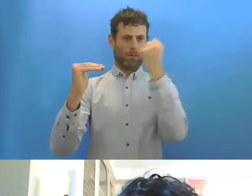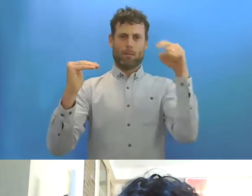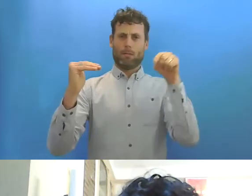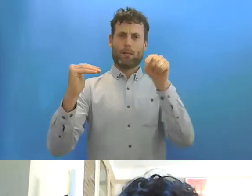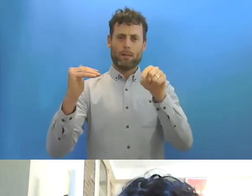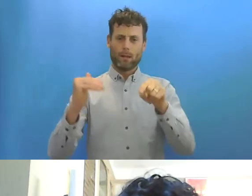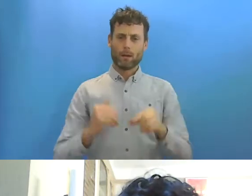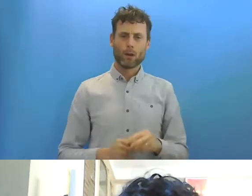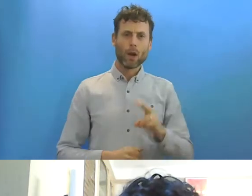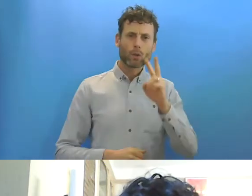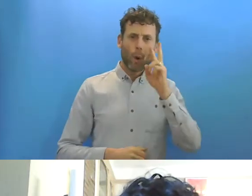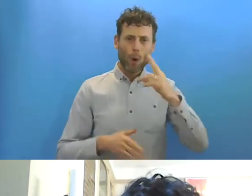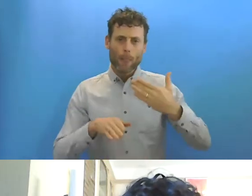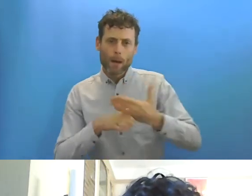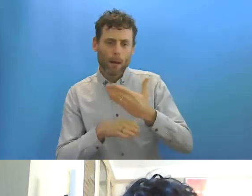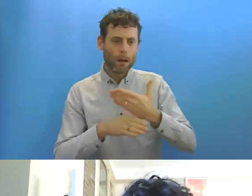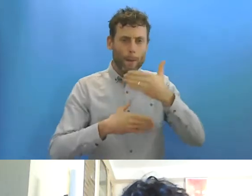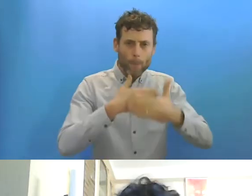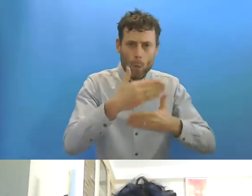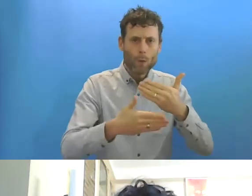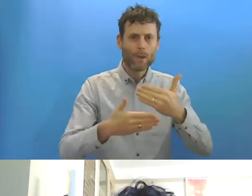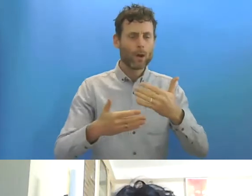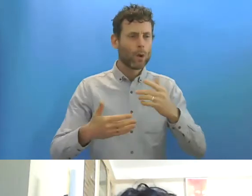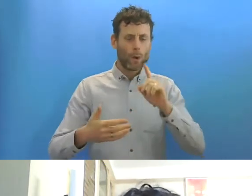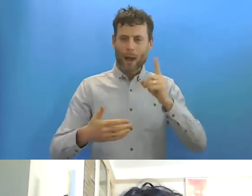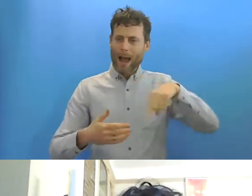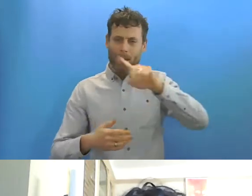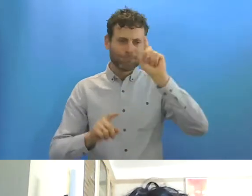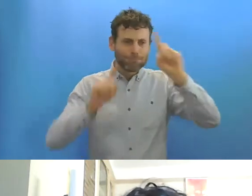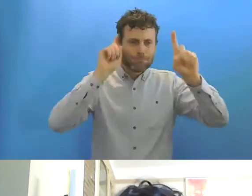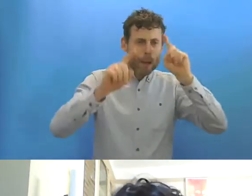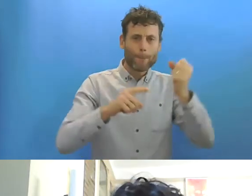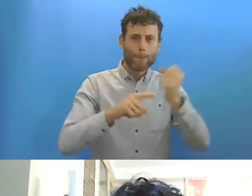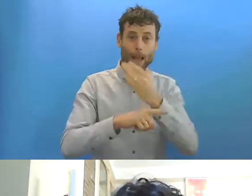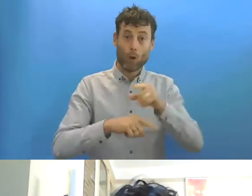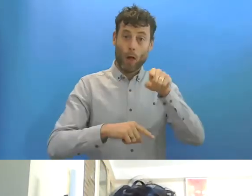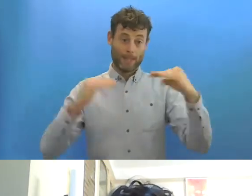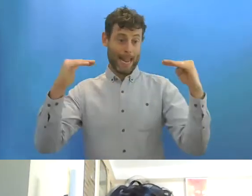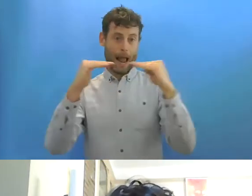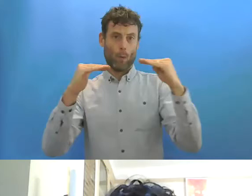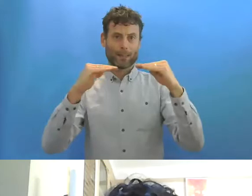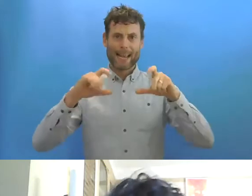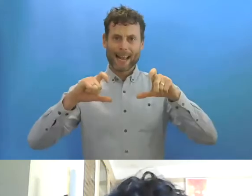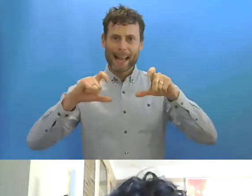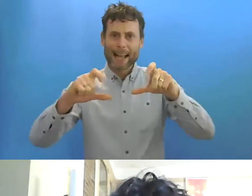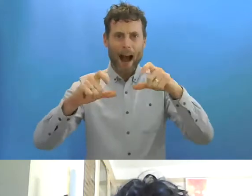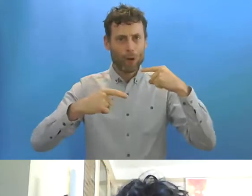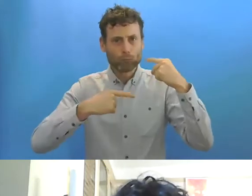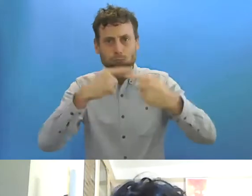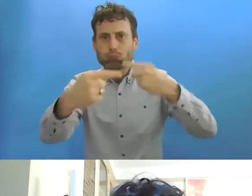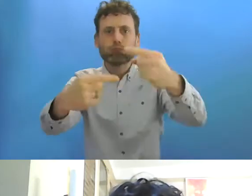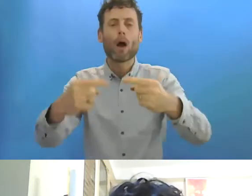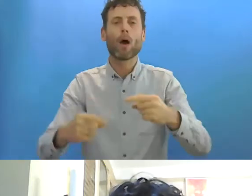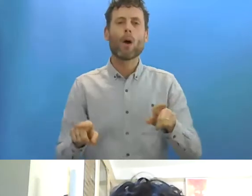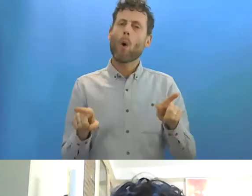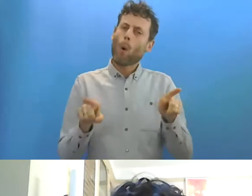tools and dynamics and initiatives that sustain this very long-term but very important goal. And I also wanted to build on my own knowledge of